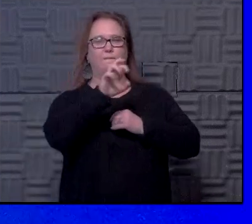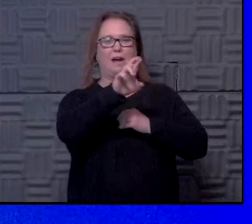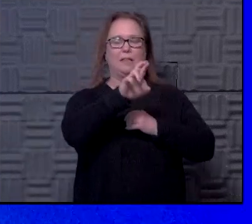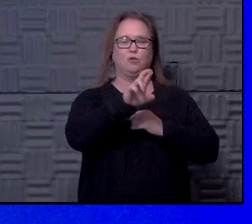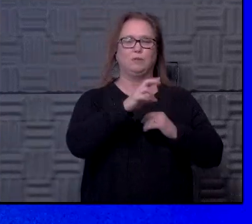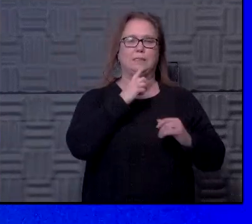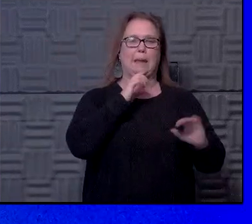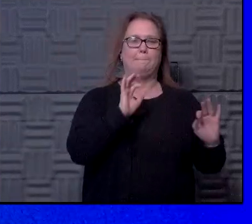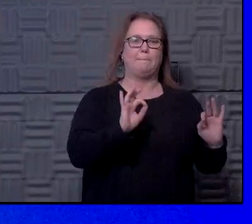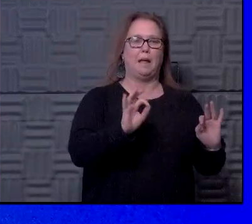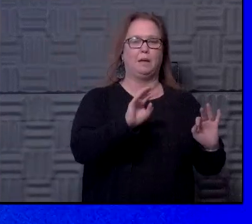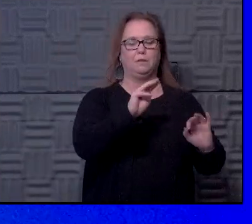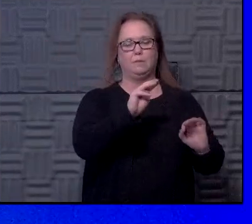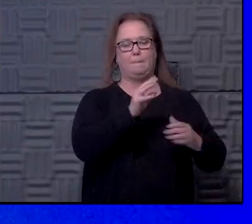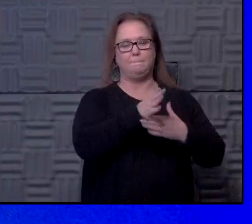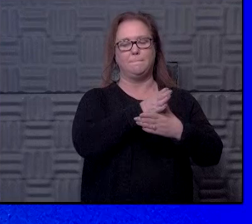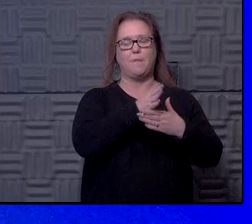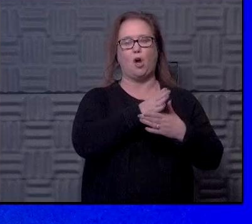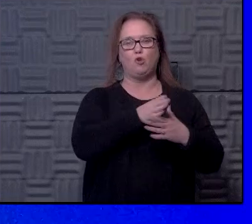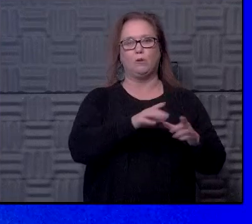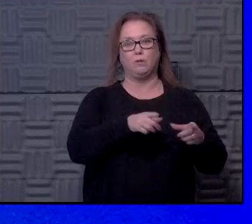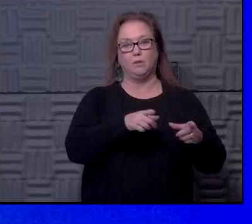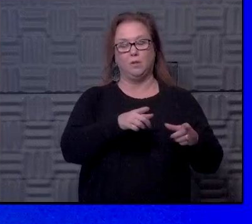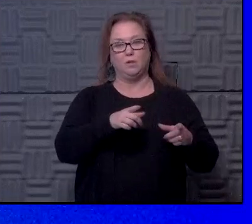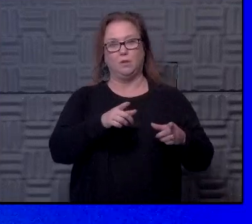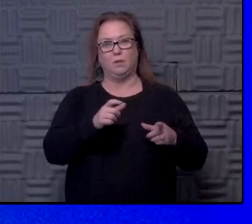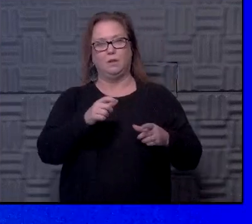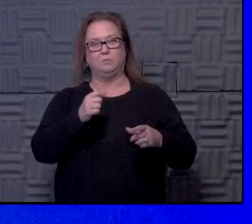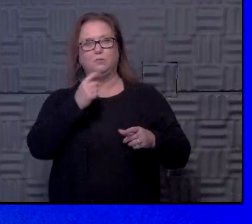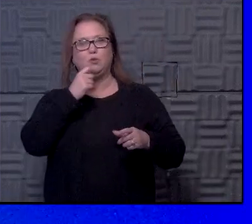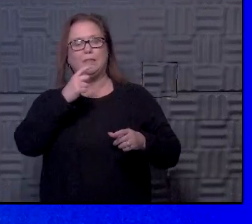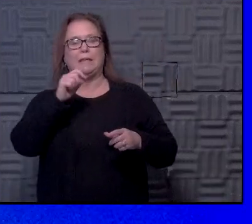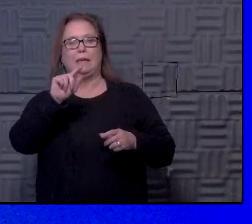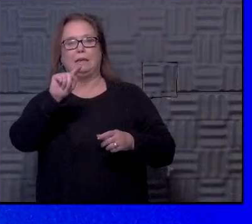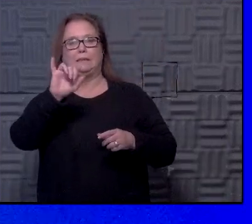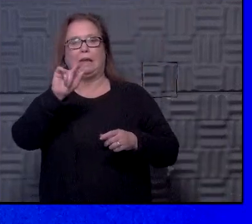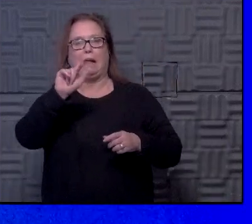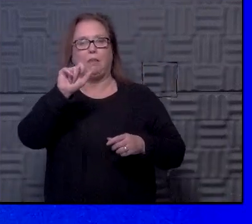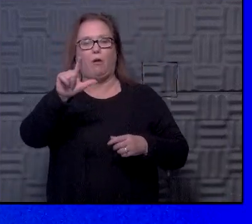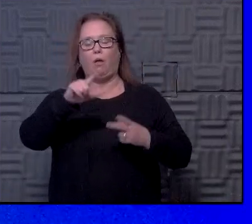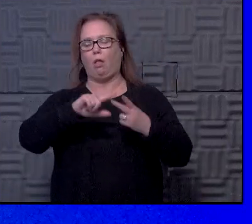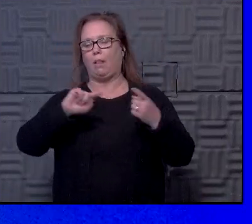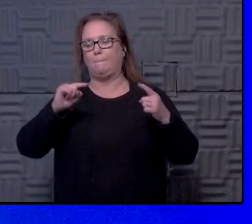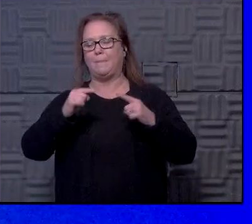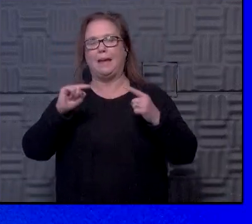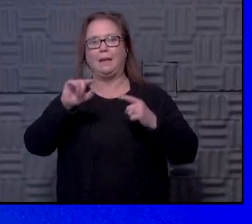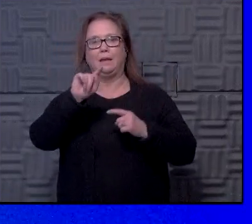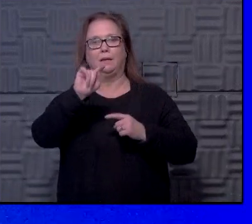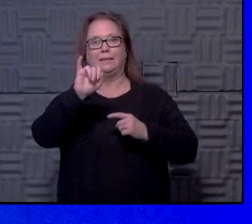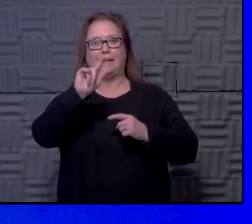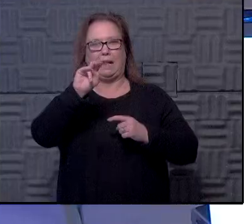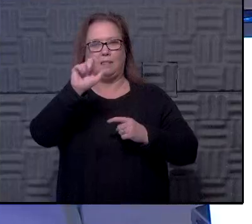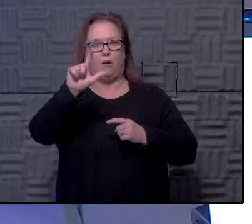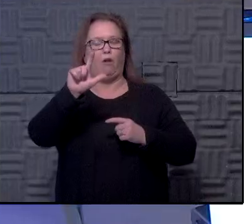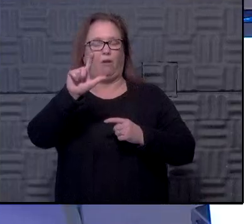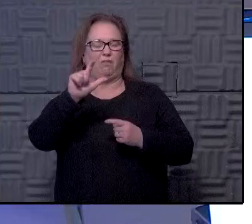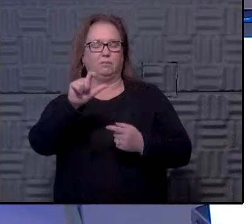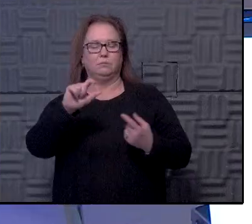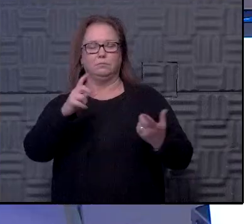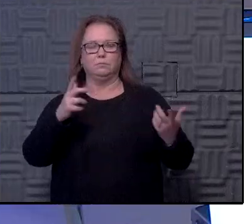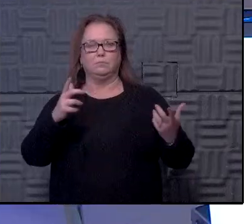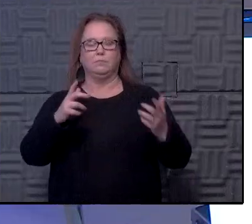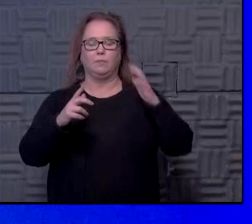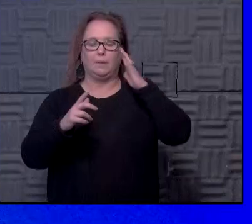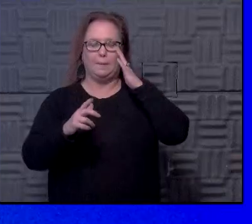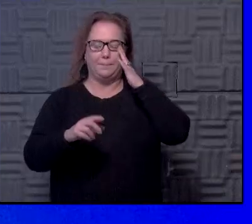to moderate. Essentially what that is do you need to take pain medicine to help? Does it affect your daily? And that means Tylenol. Tylenol, yeah,